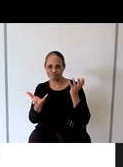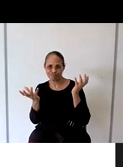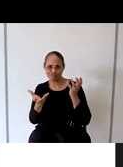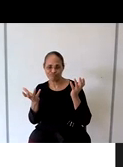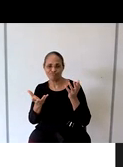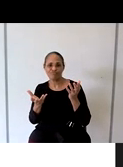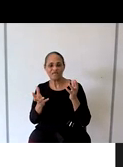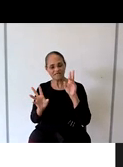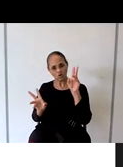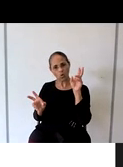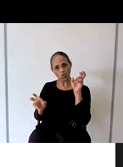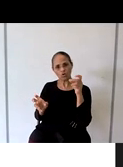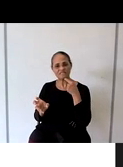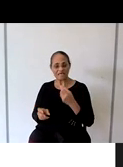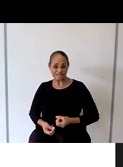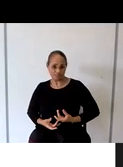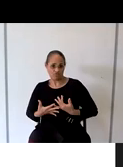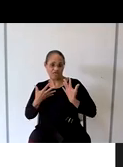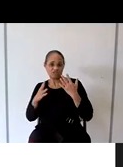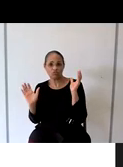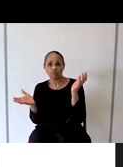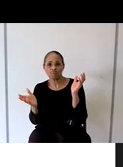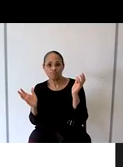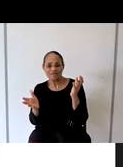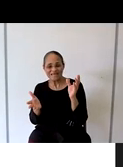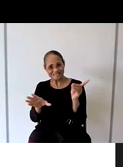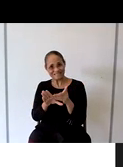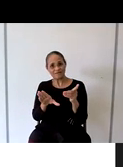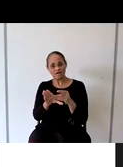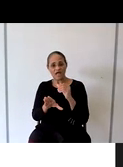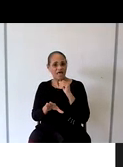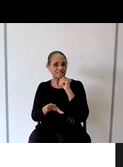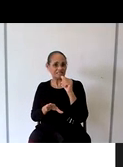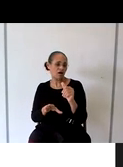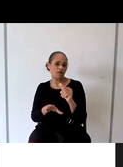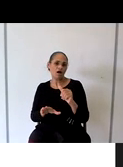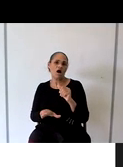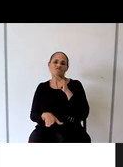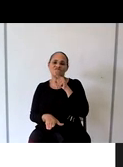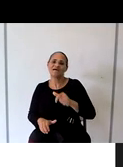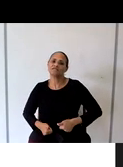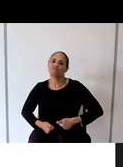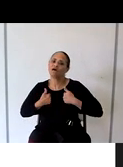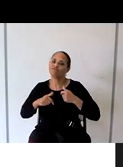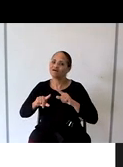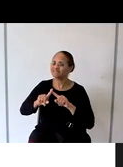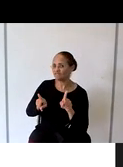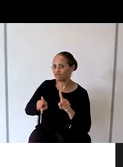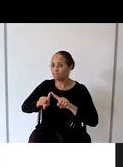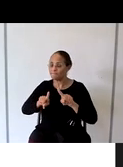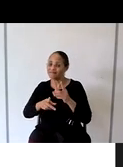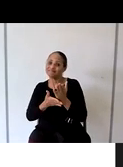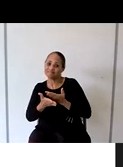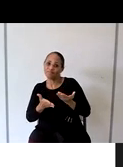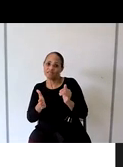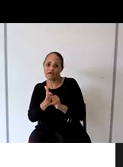is a quote here. In the inspirational narratives, disability is not a fact of life, a difference, but it's something that